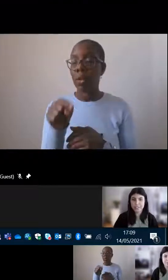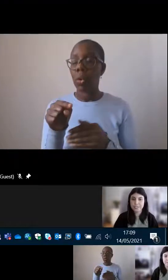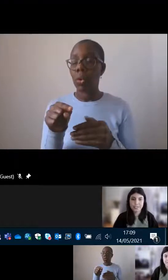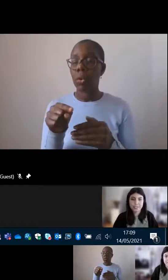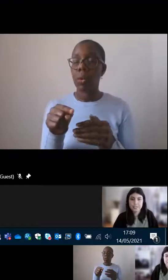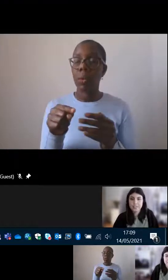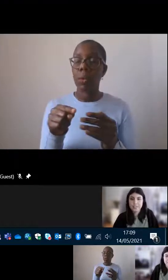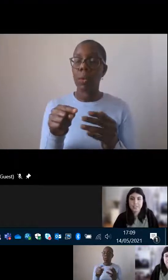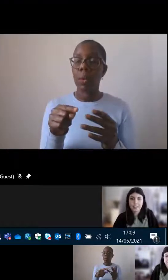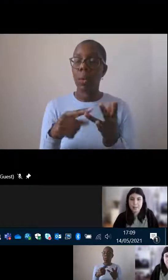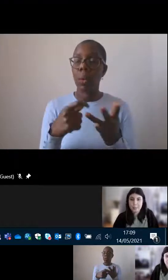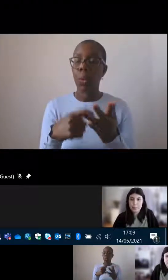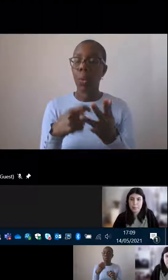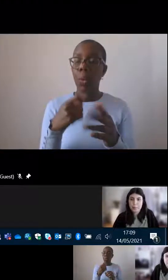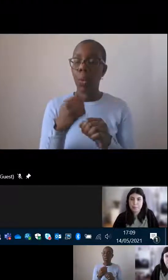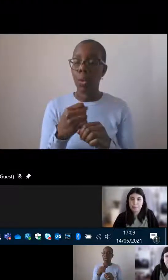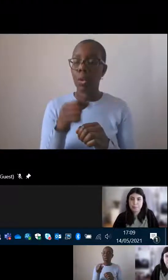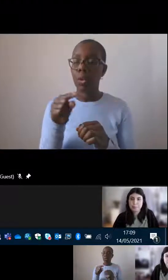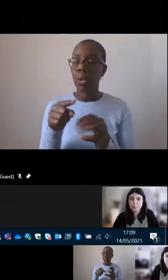grieftalk@griefencounter.org.uk.